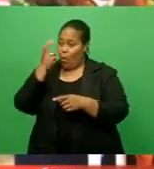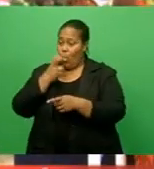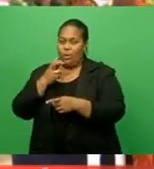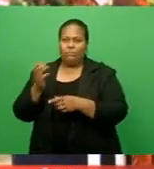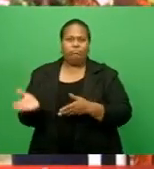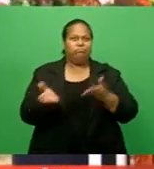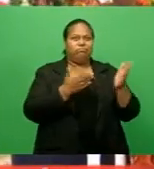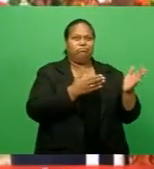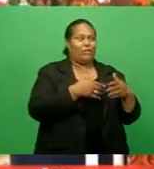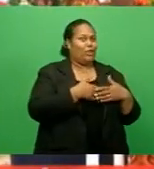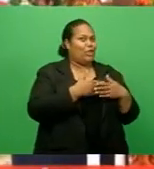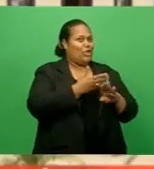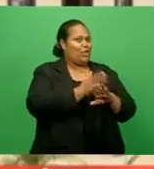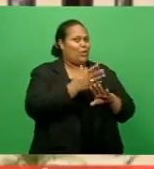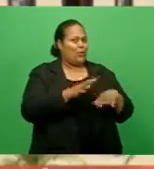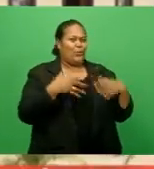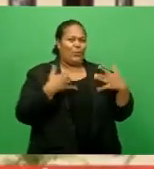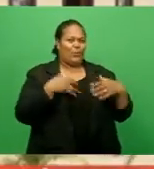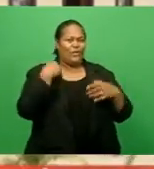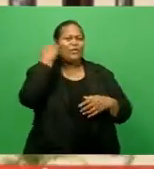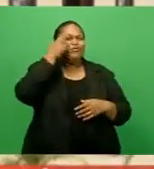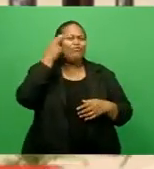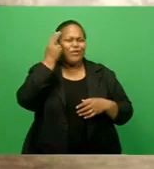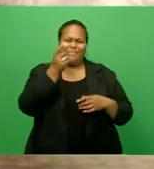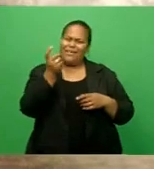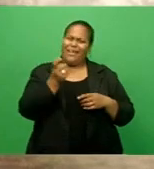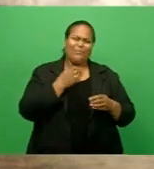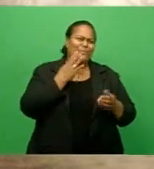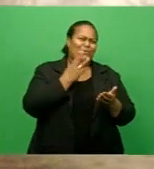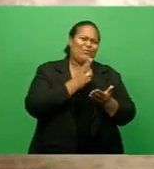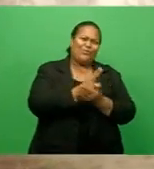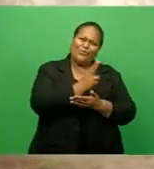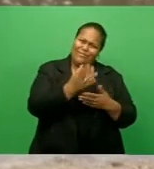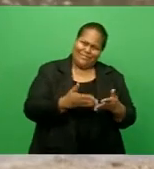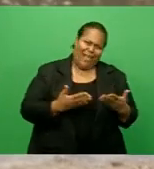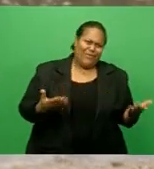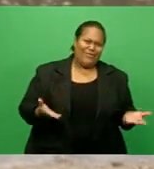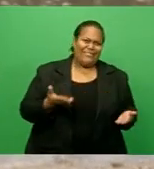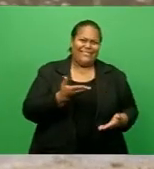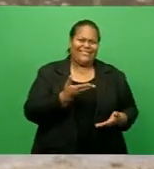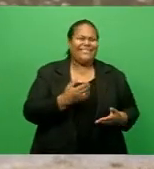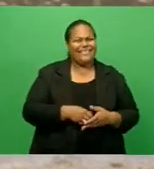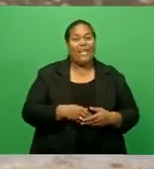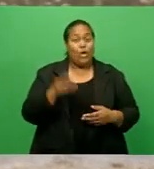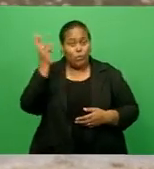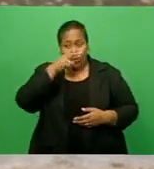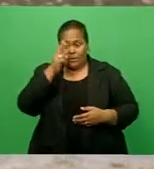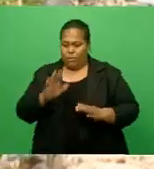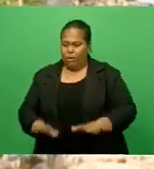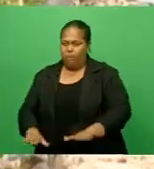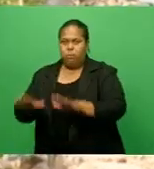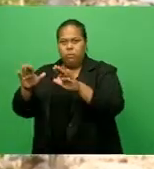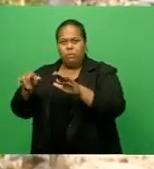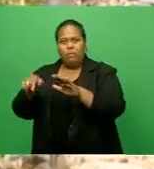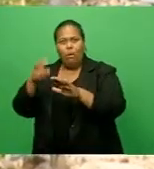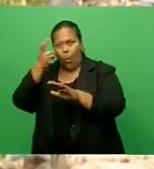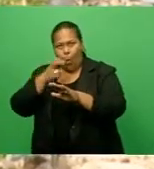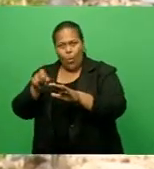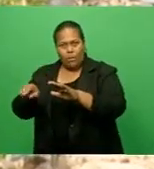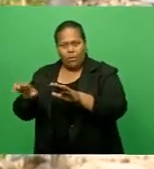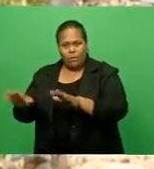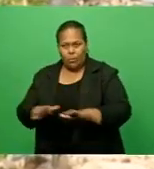come true for these families who are members of the vulnerable houses currently at risk due to the rising sea levels.